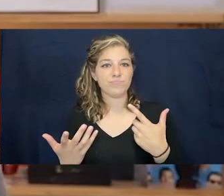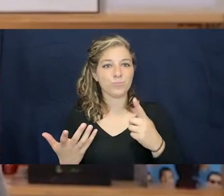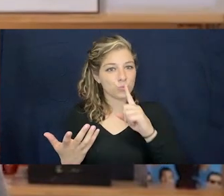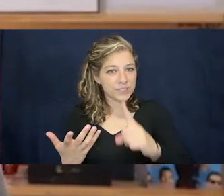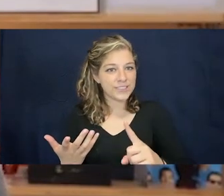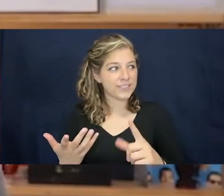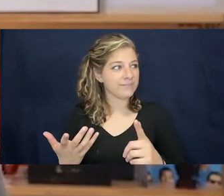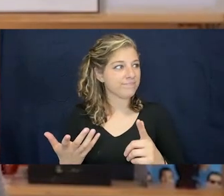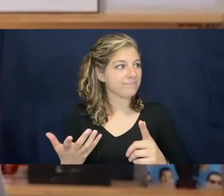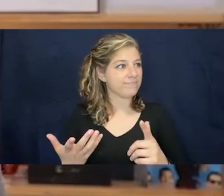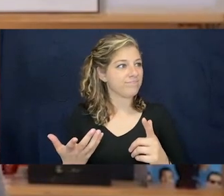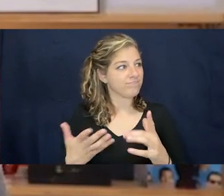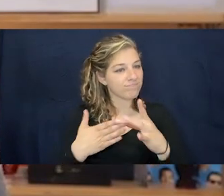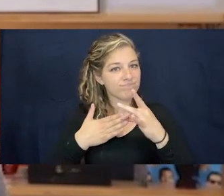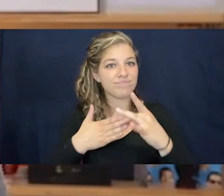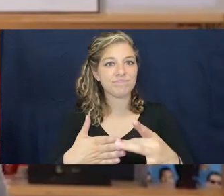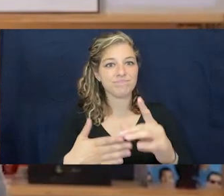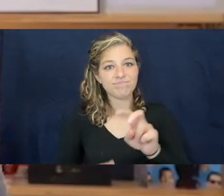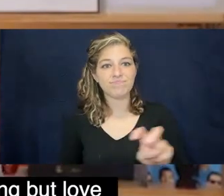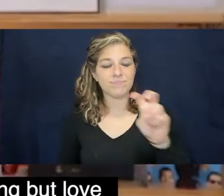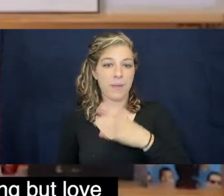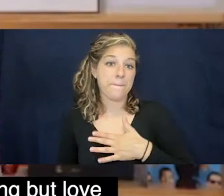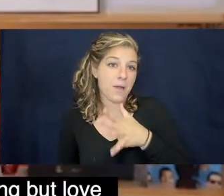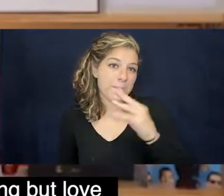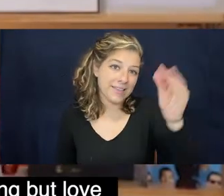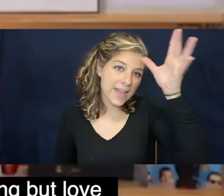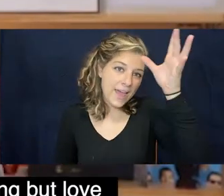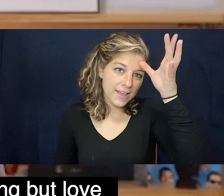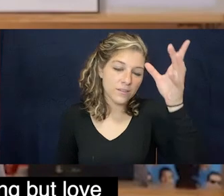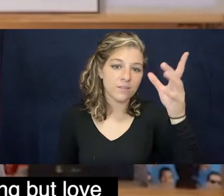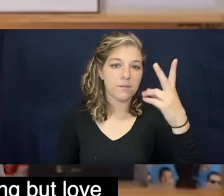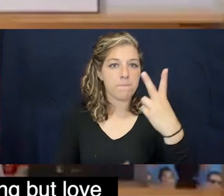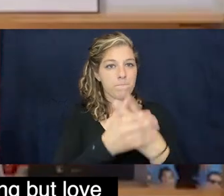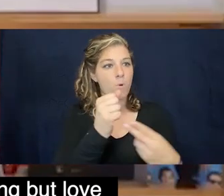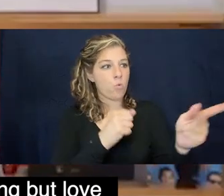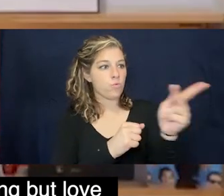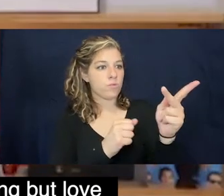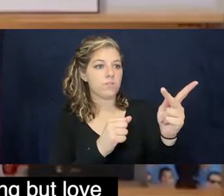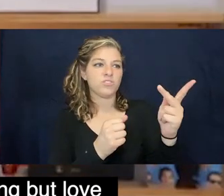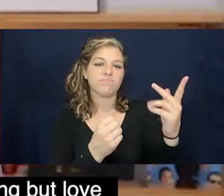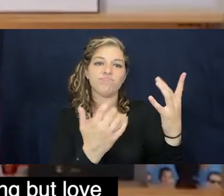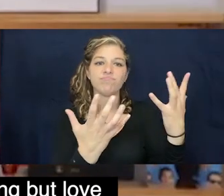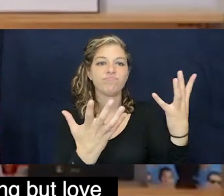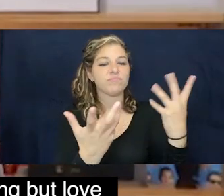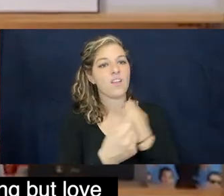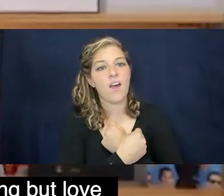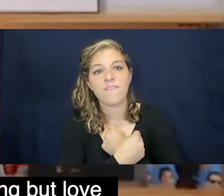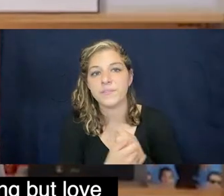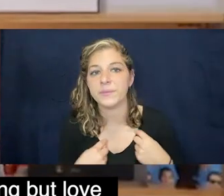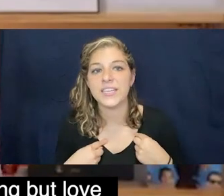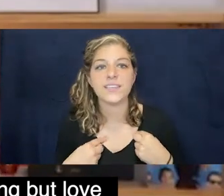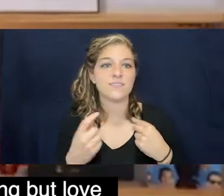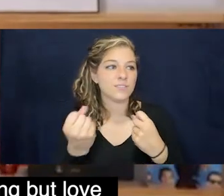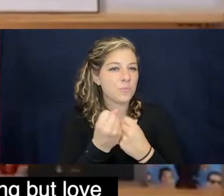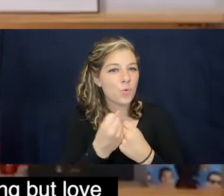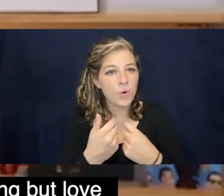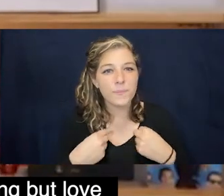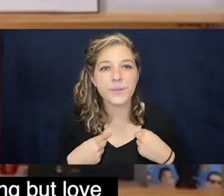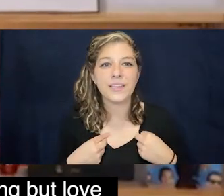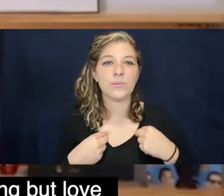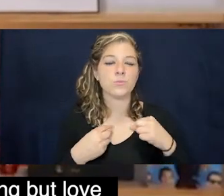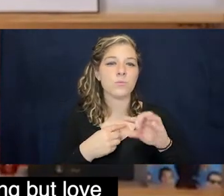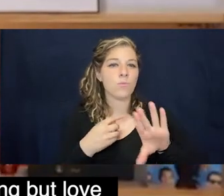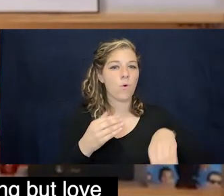I have really been led the way by my mom and dad, who have shown me nothing but love and